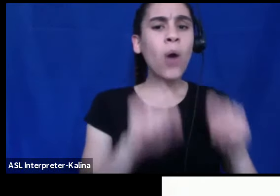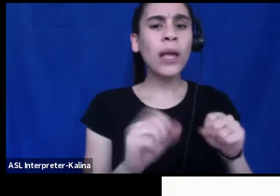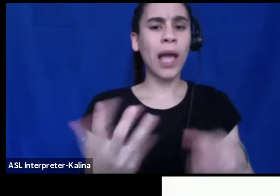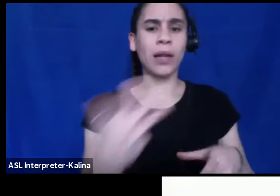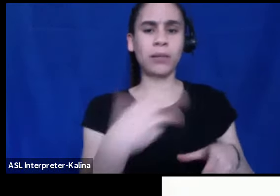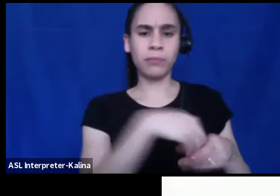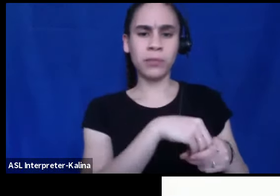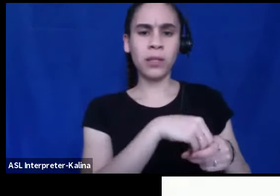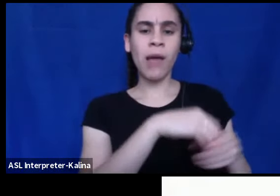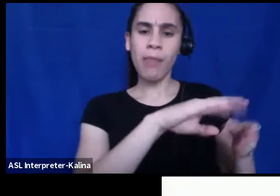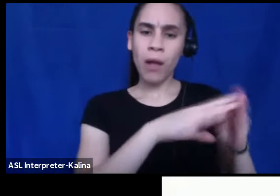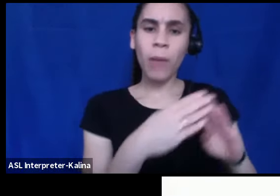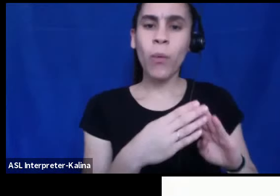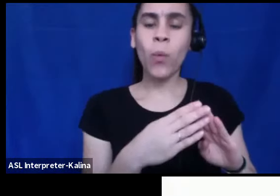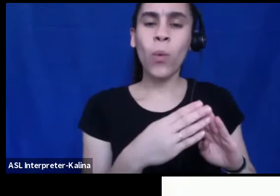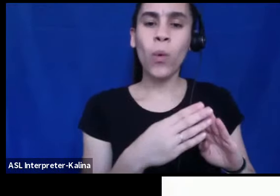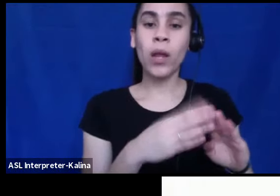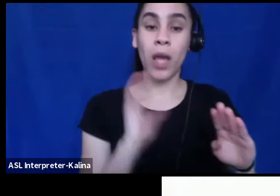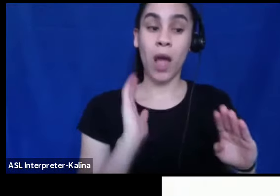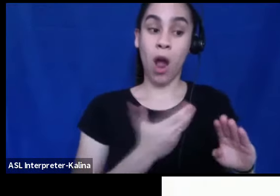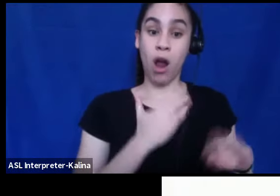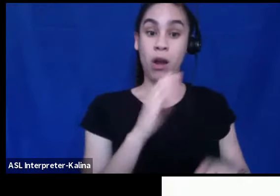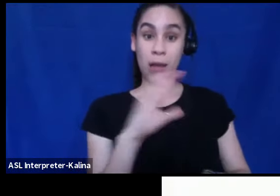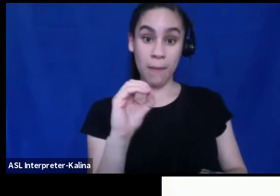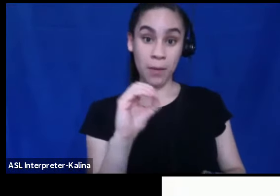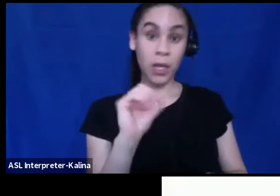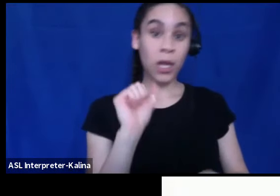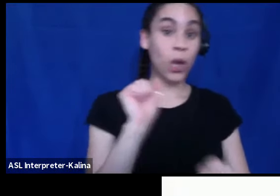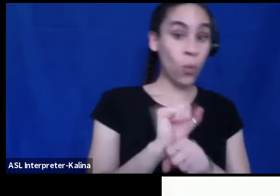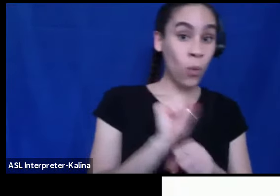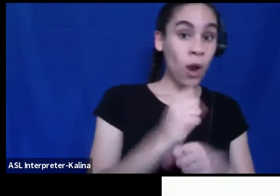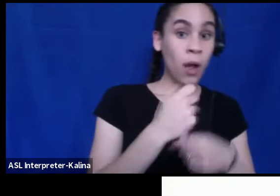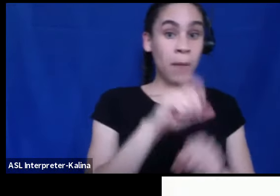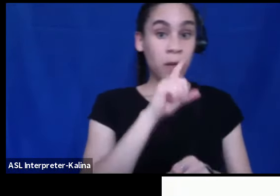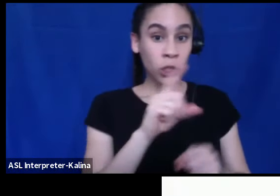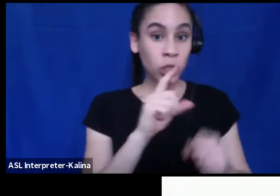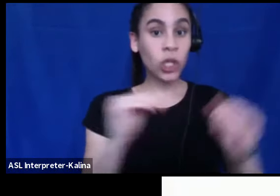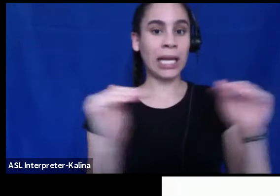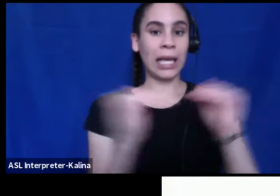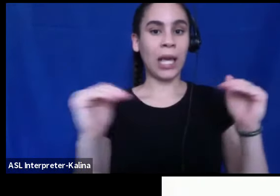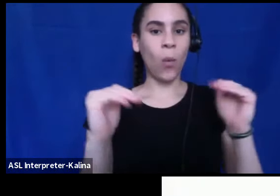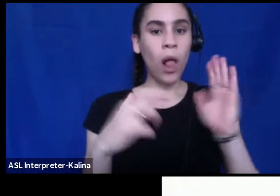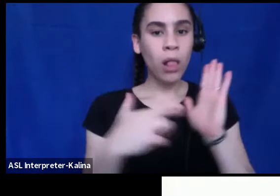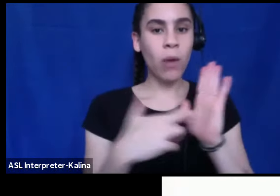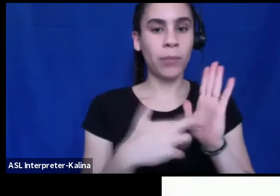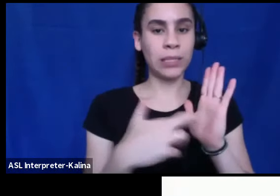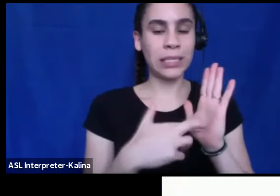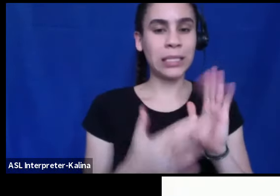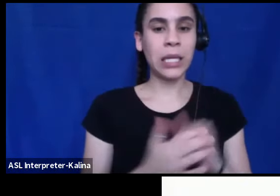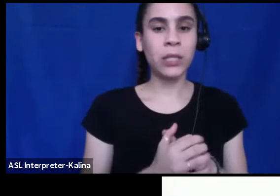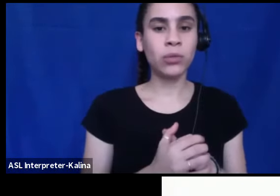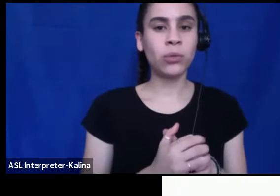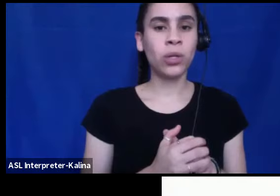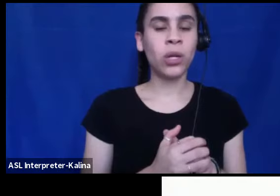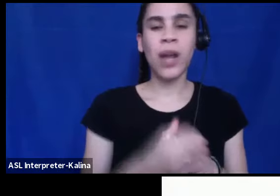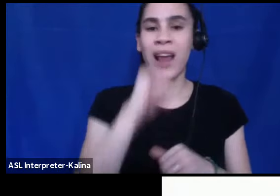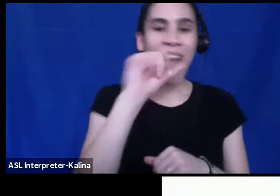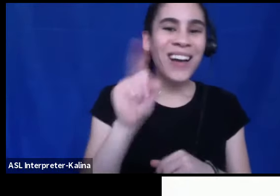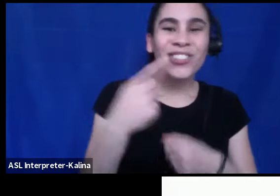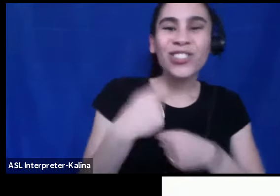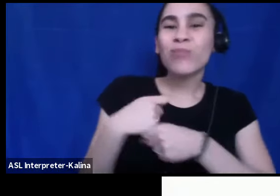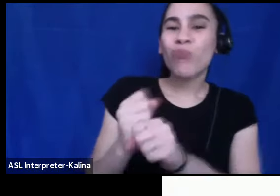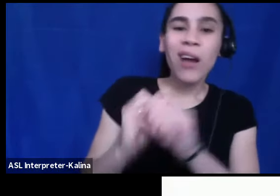different parts of our company, our work, to make sure that we have equal representation, and not just in product